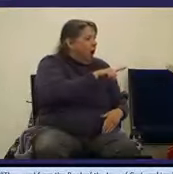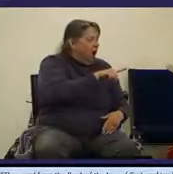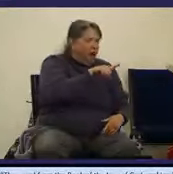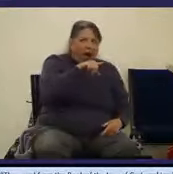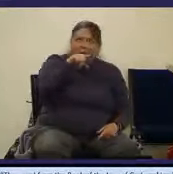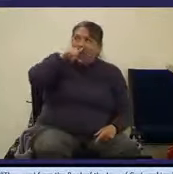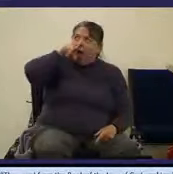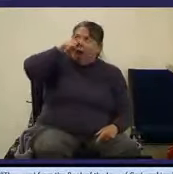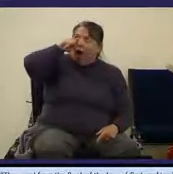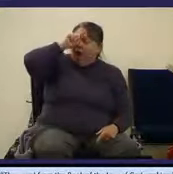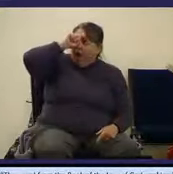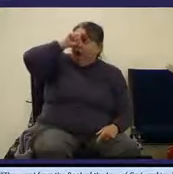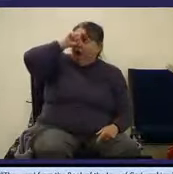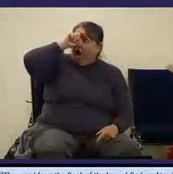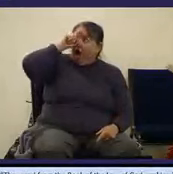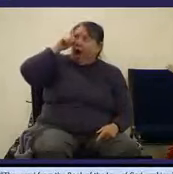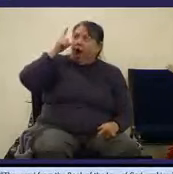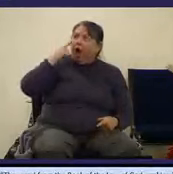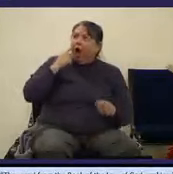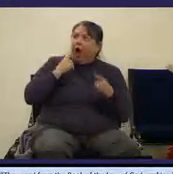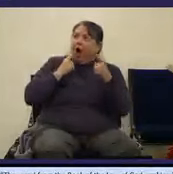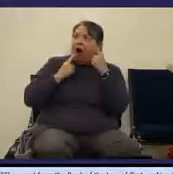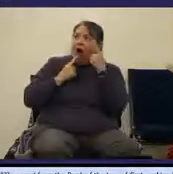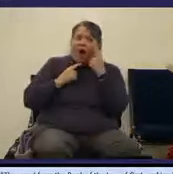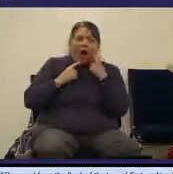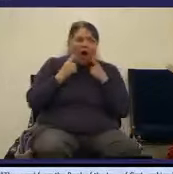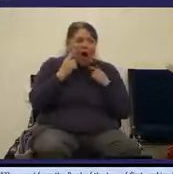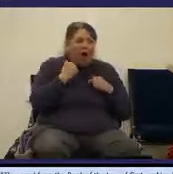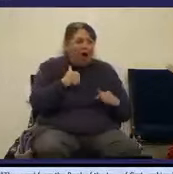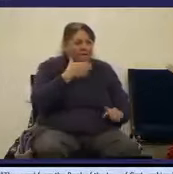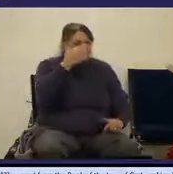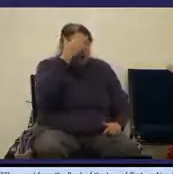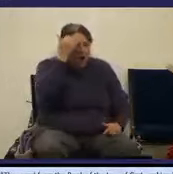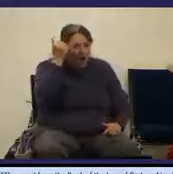But they were also reminded